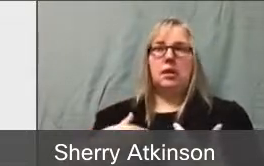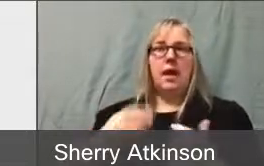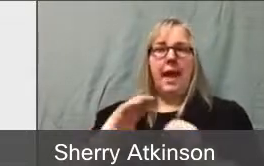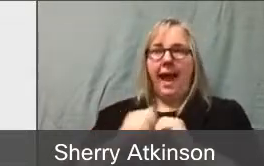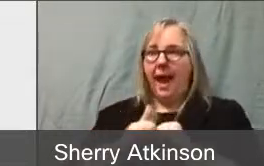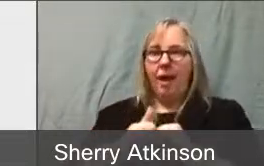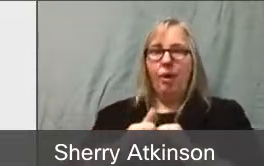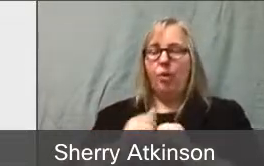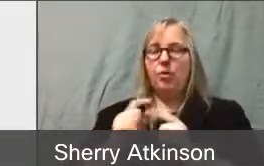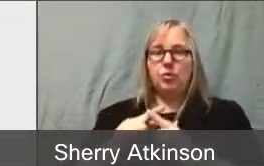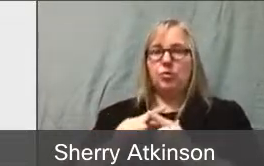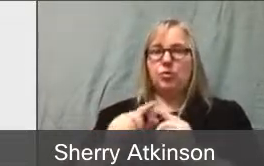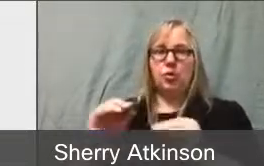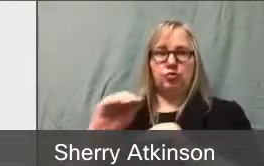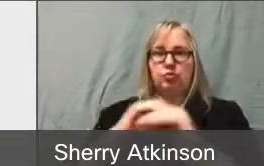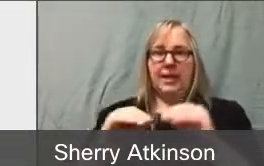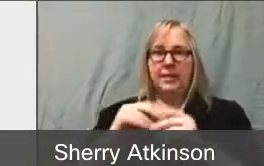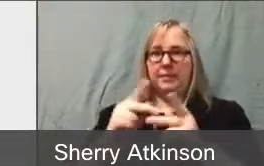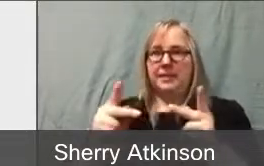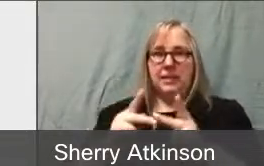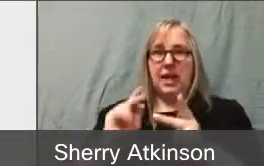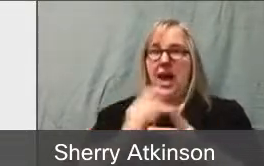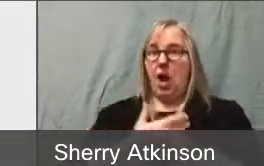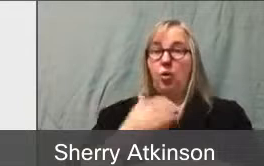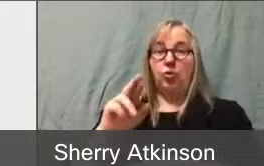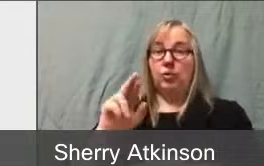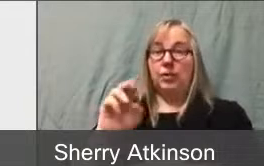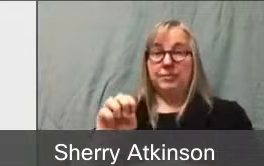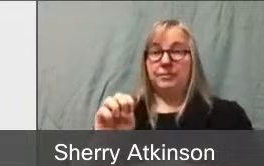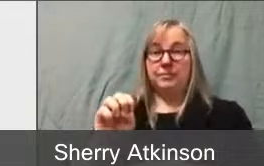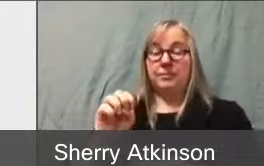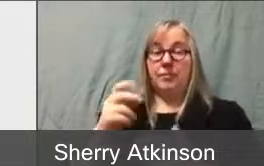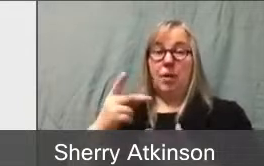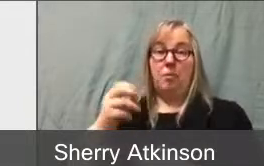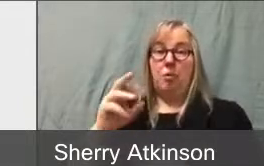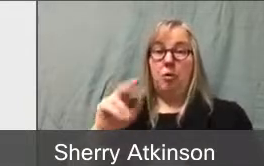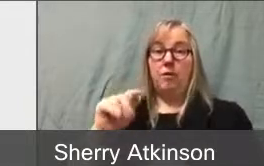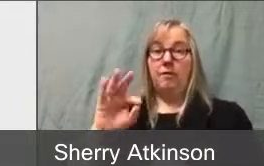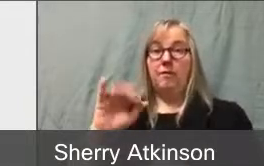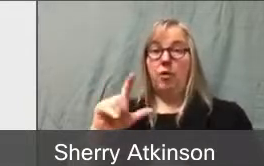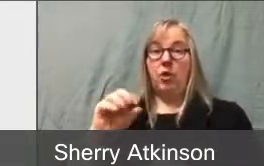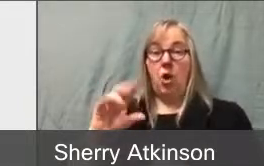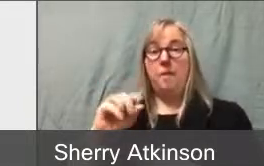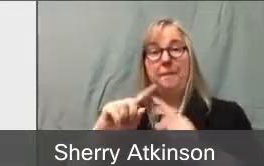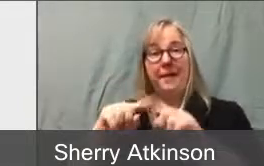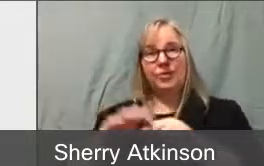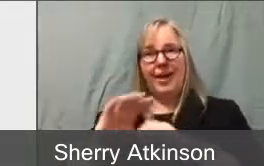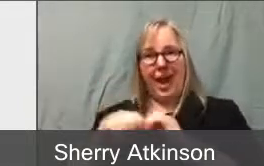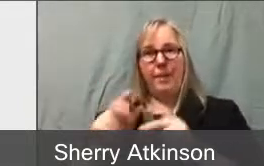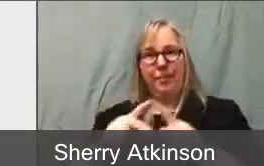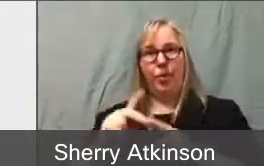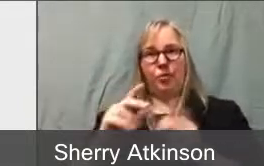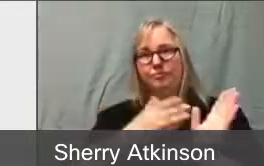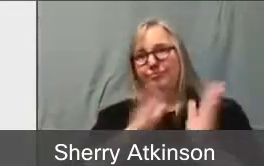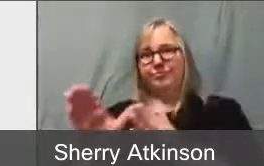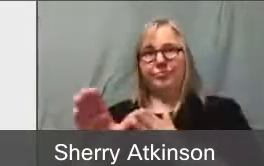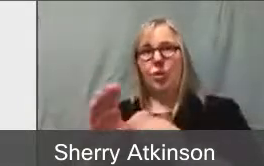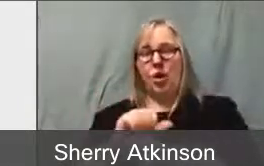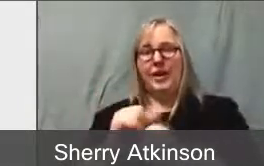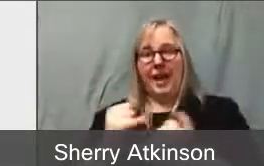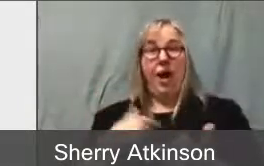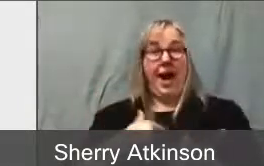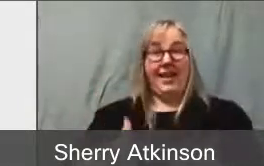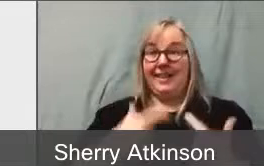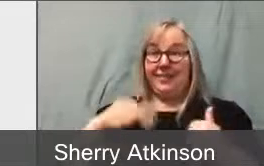going to reposition our real estate portfolio based on how people are now working. So I live this every day on my